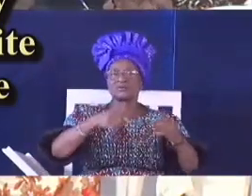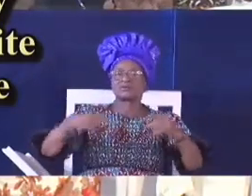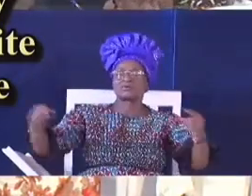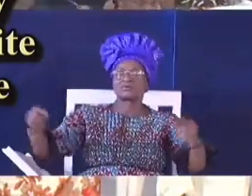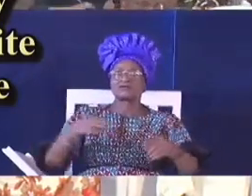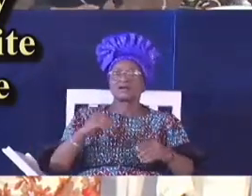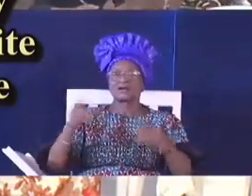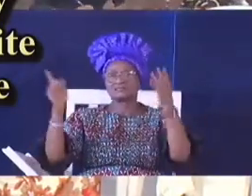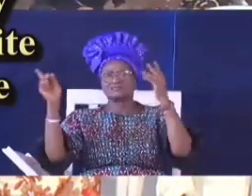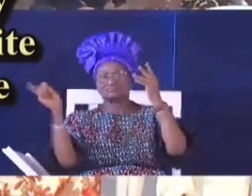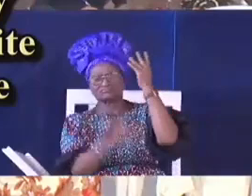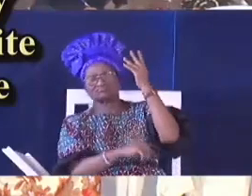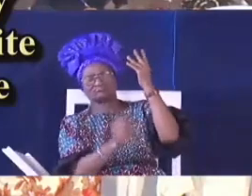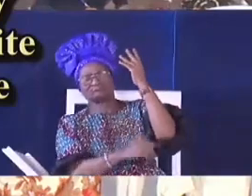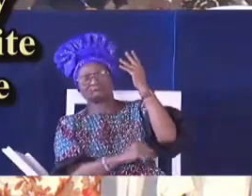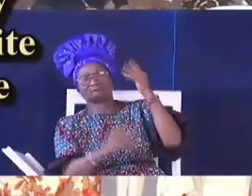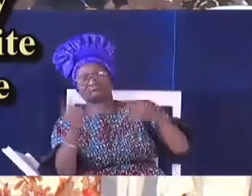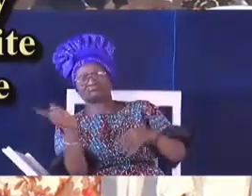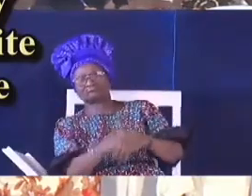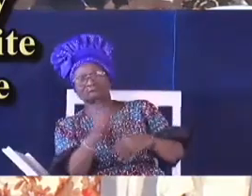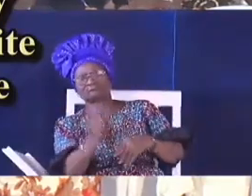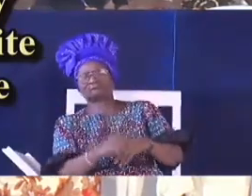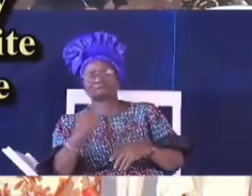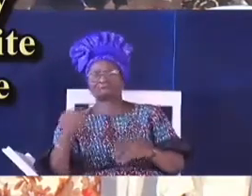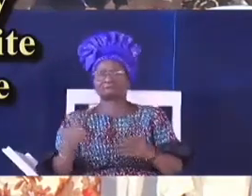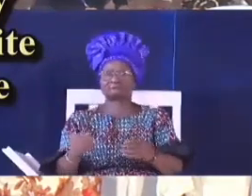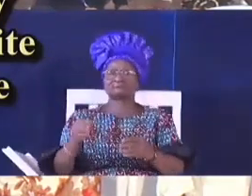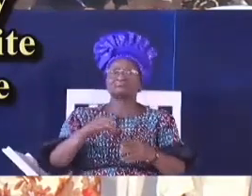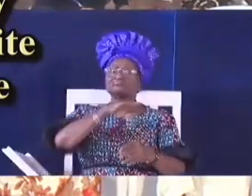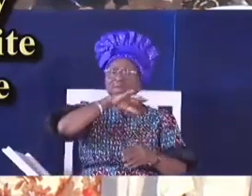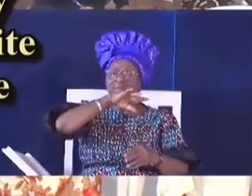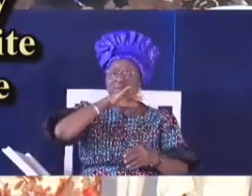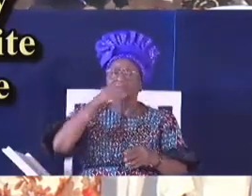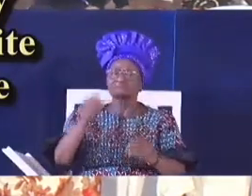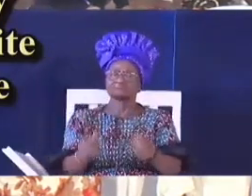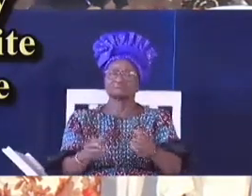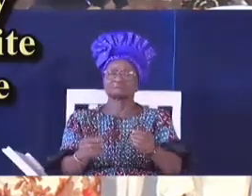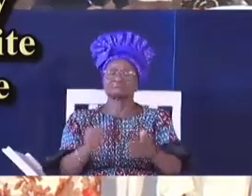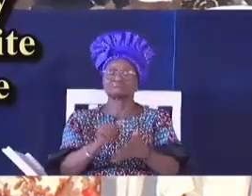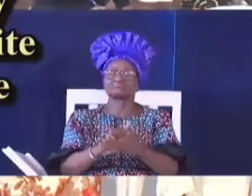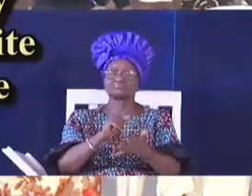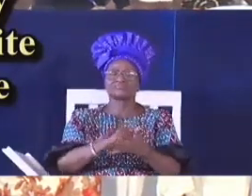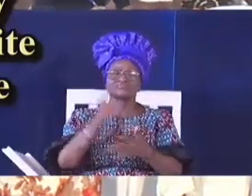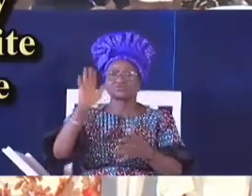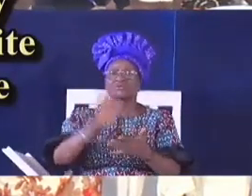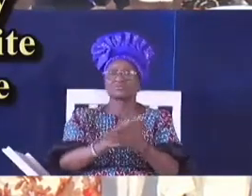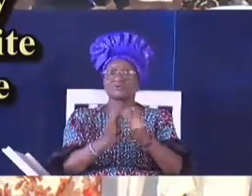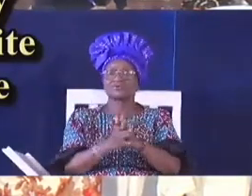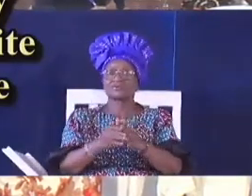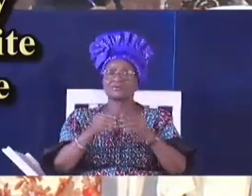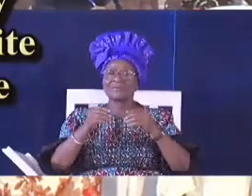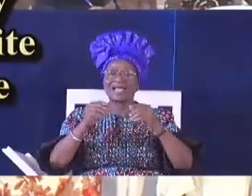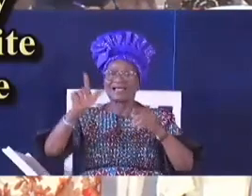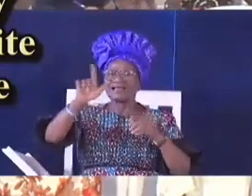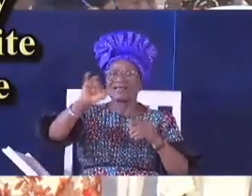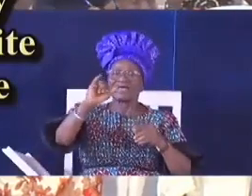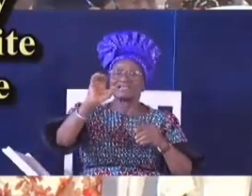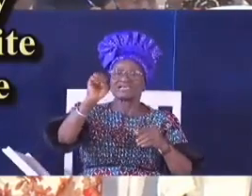the dust of the land, that it may become lice throughout all the land of Egypt.